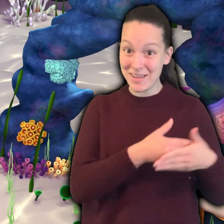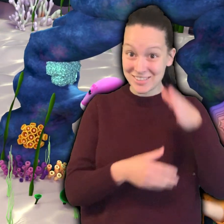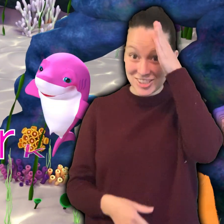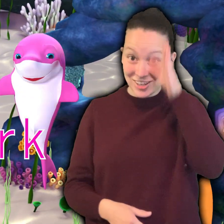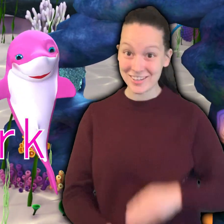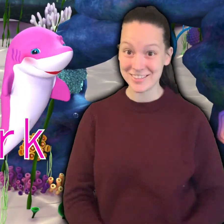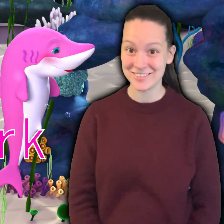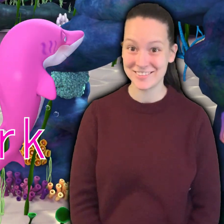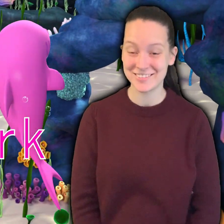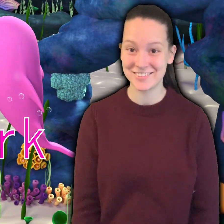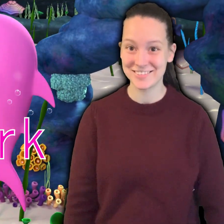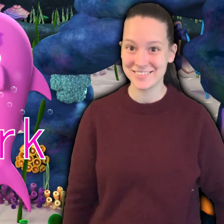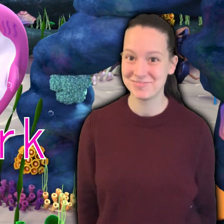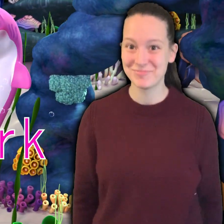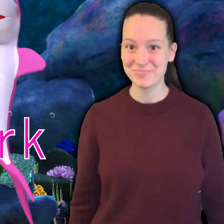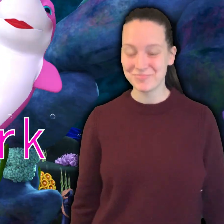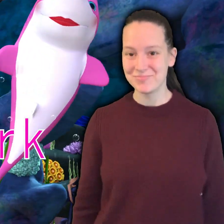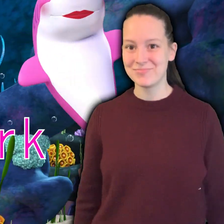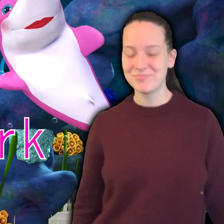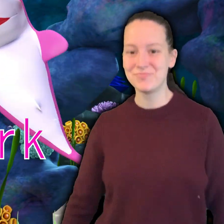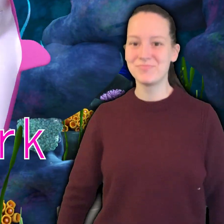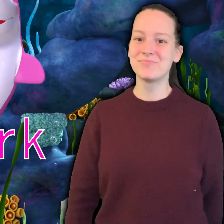baby shark